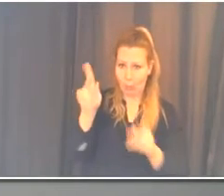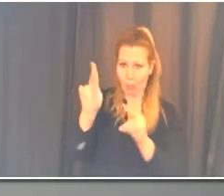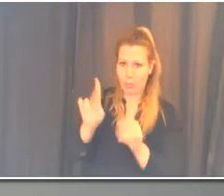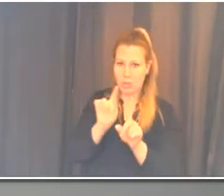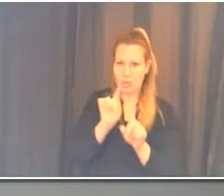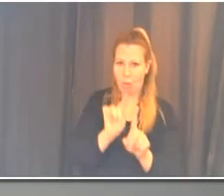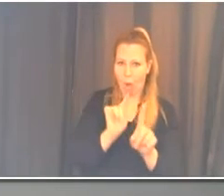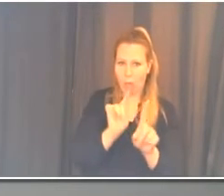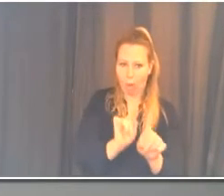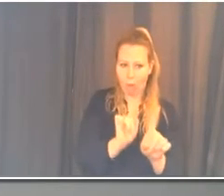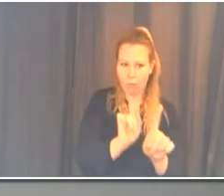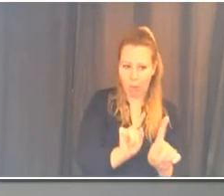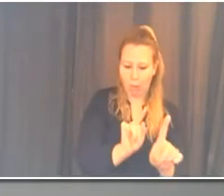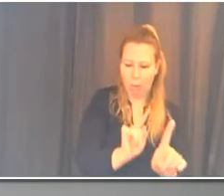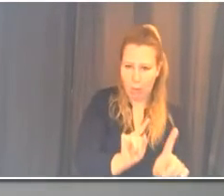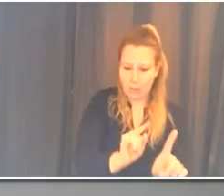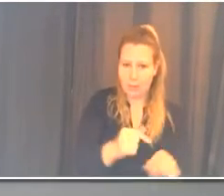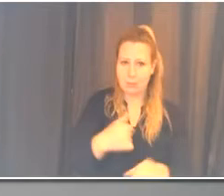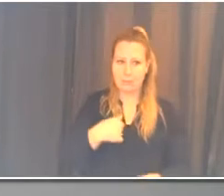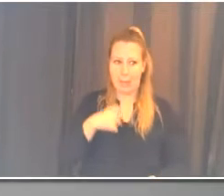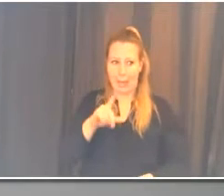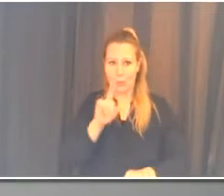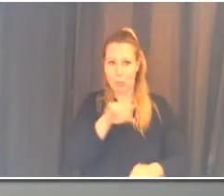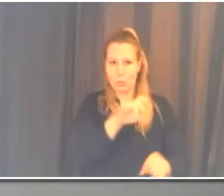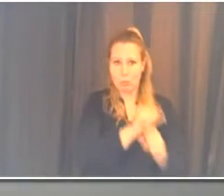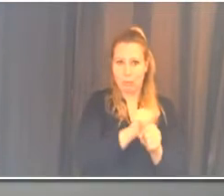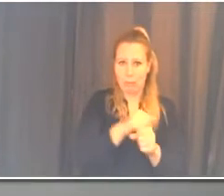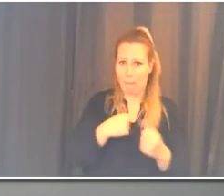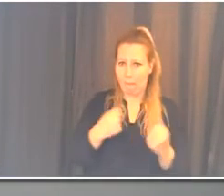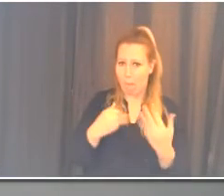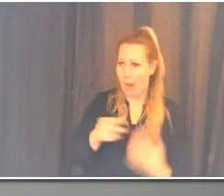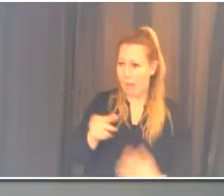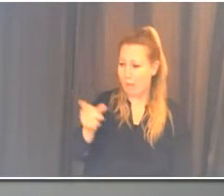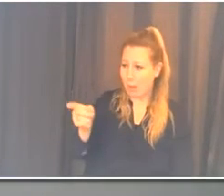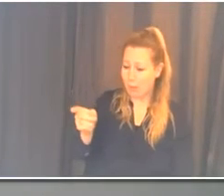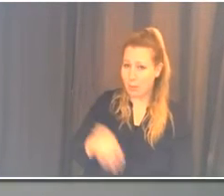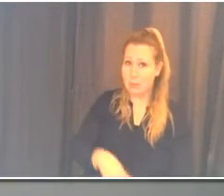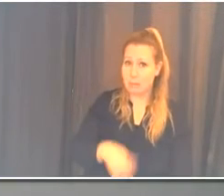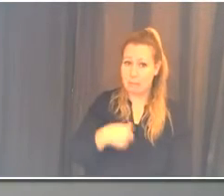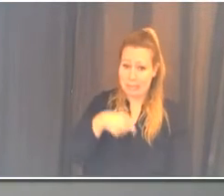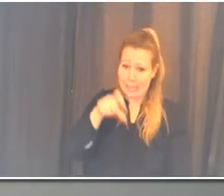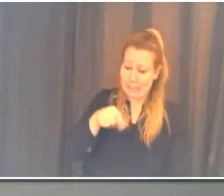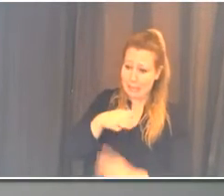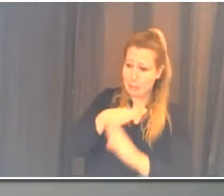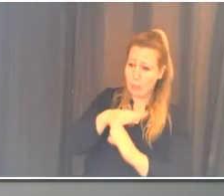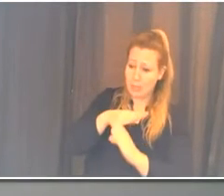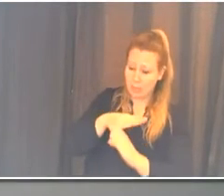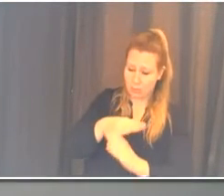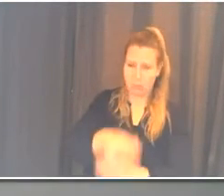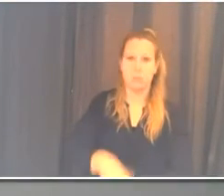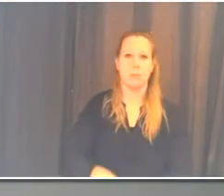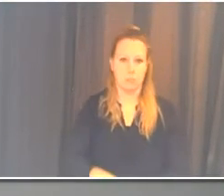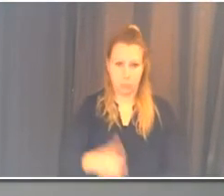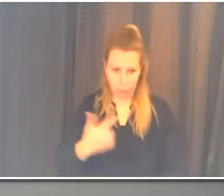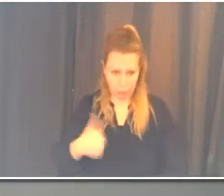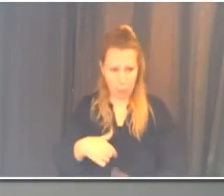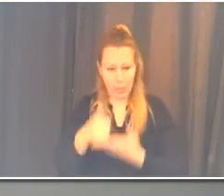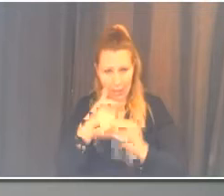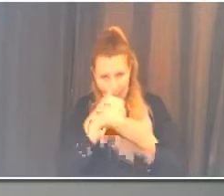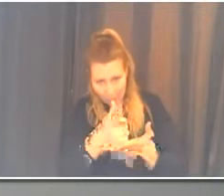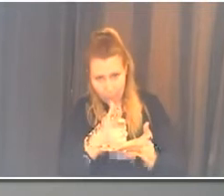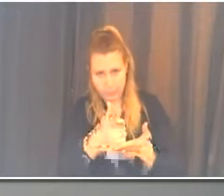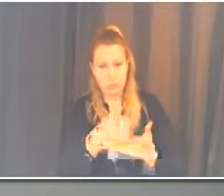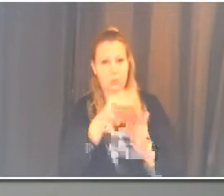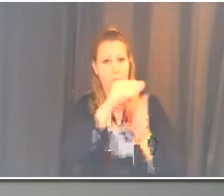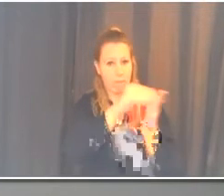order of protection and we were successful in getting that tempor or temporary order of protection and you know we continue to have issues